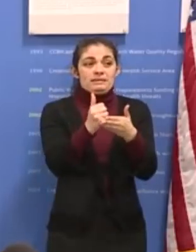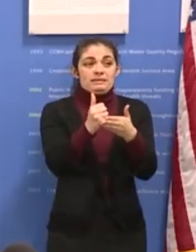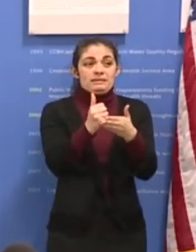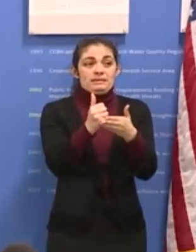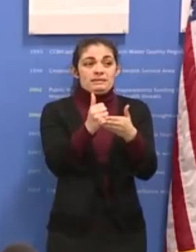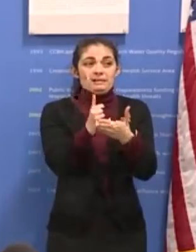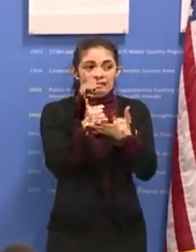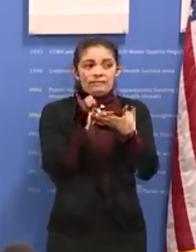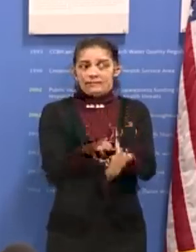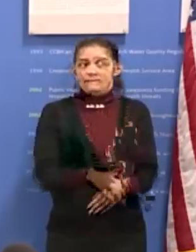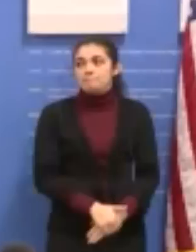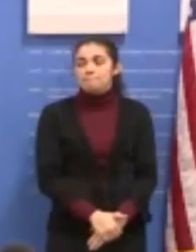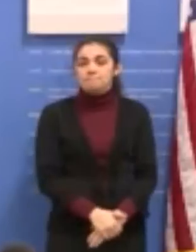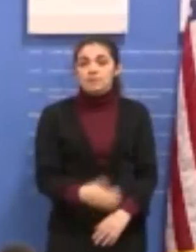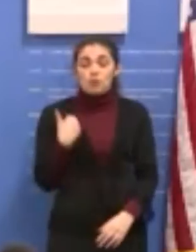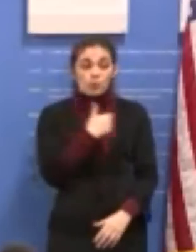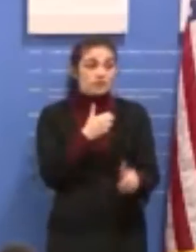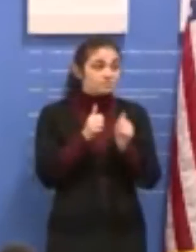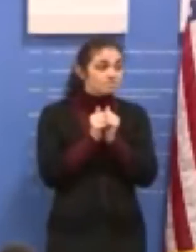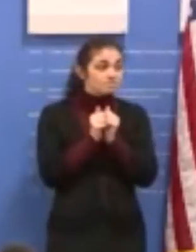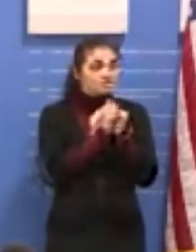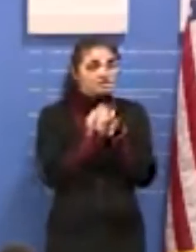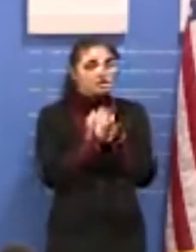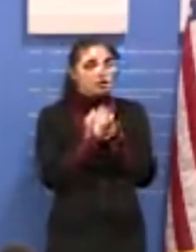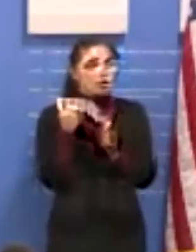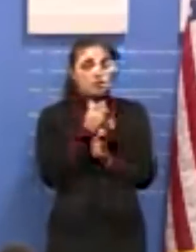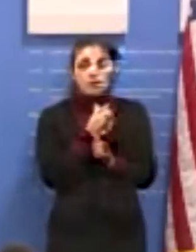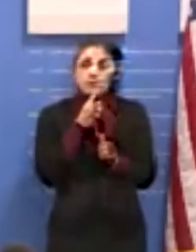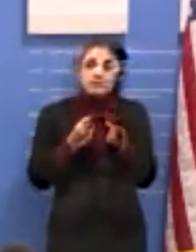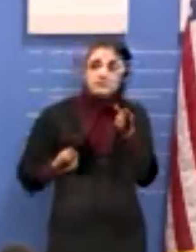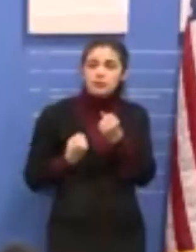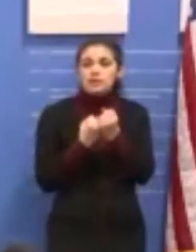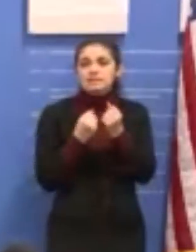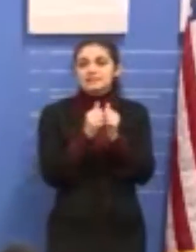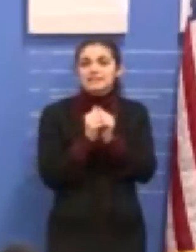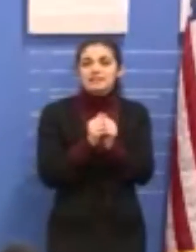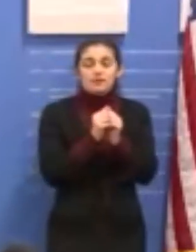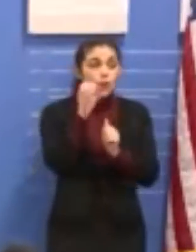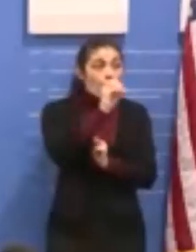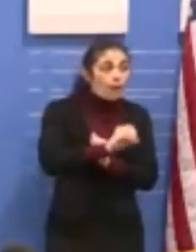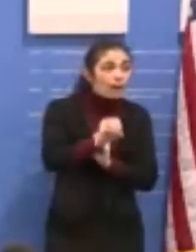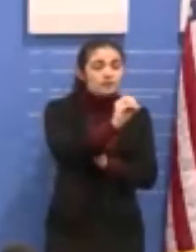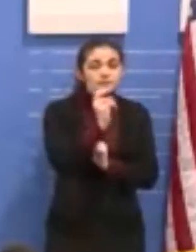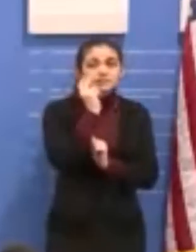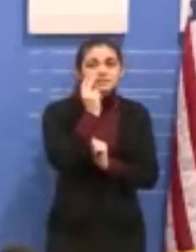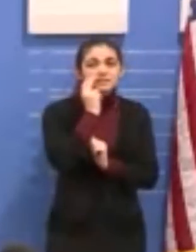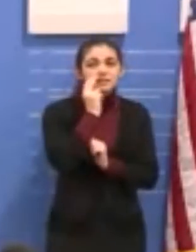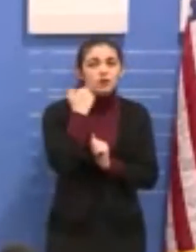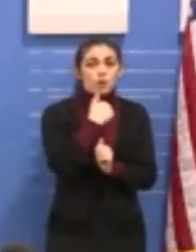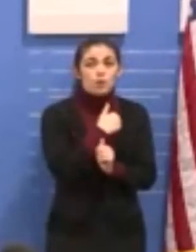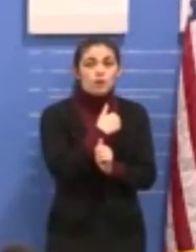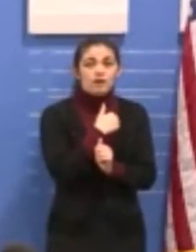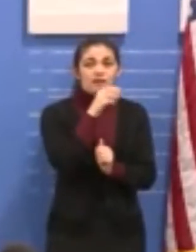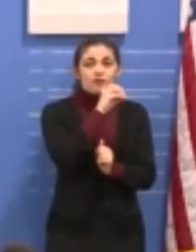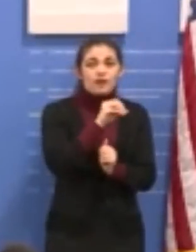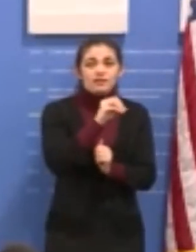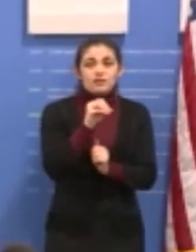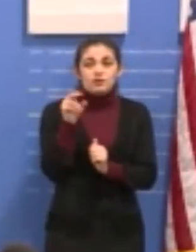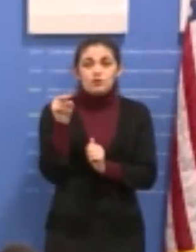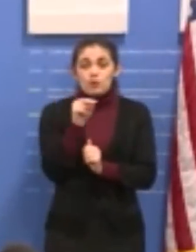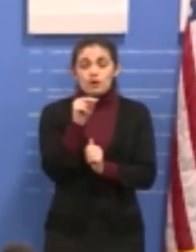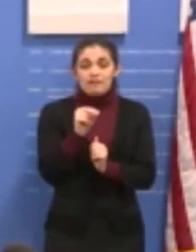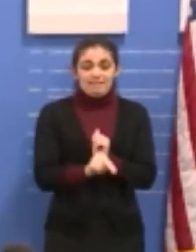us. We're in this together. We're absolutely in this together. We're in this together, Ohio. As you've seen the hashtag, we're in this together. Northeast Ohio, this is